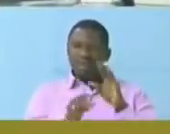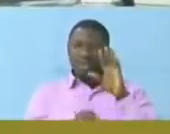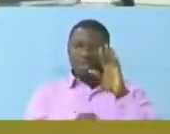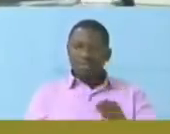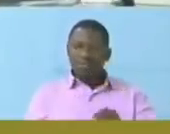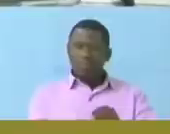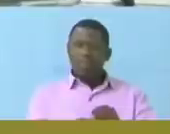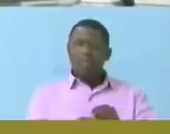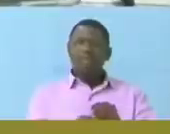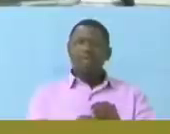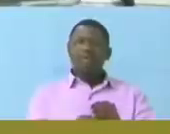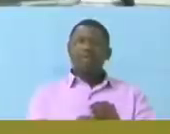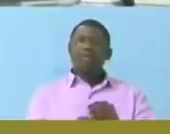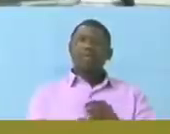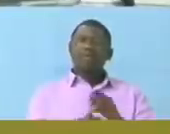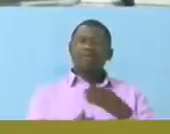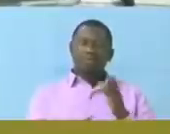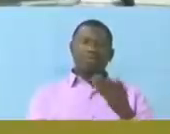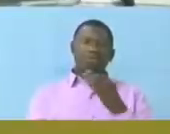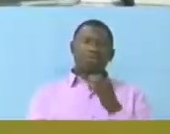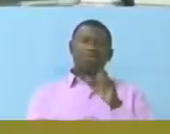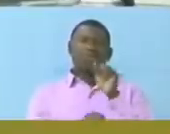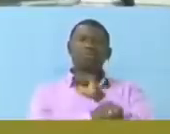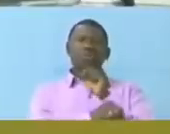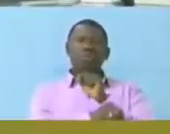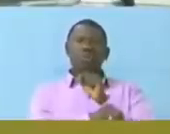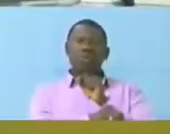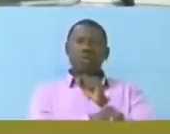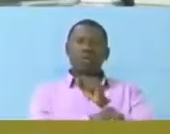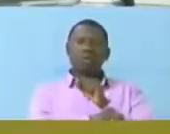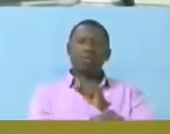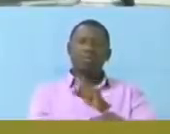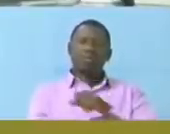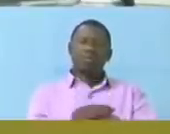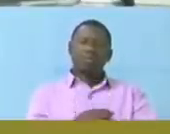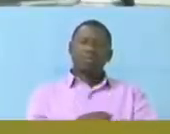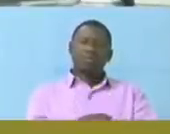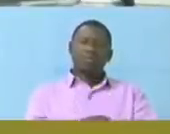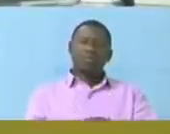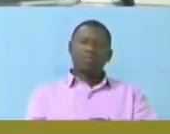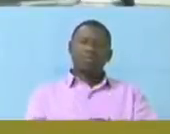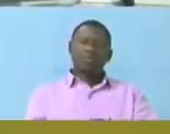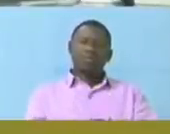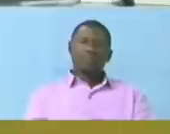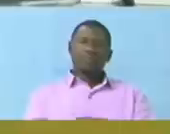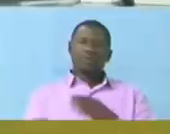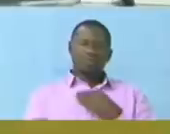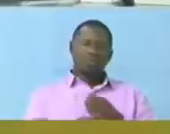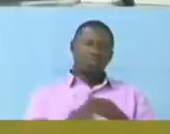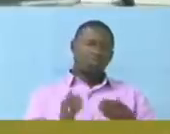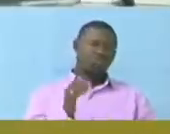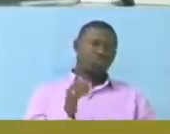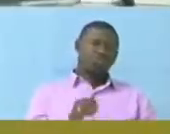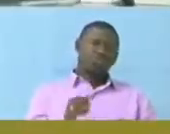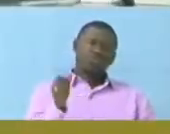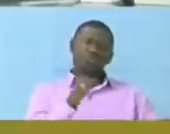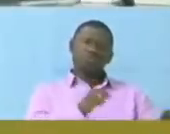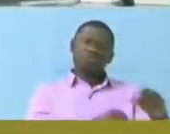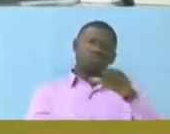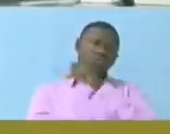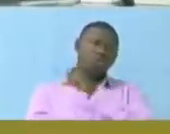until somewhere around. I was going to Sukota, but then I end up pulling out around